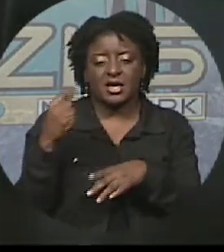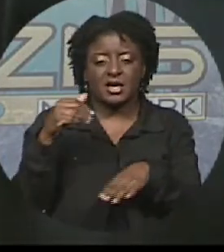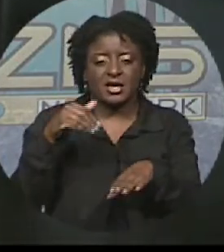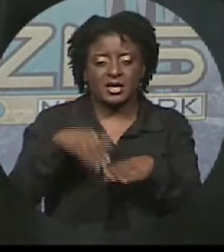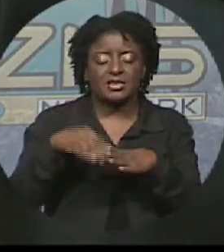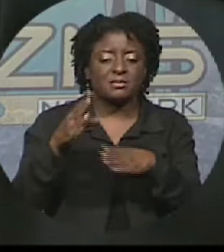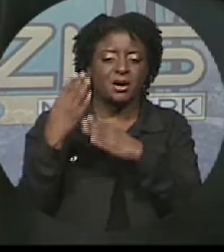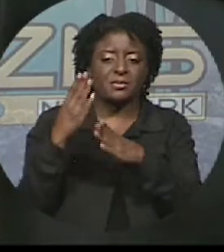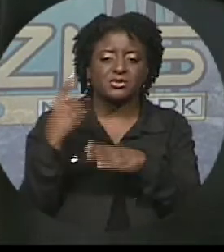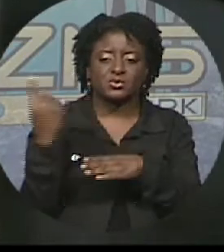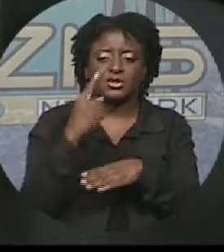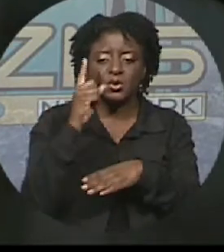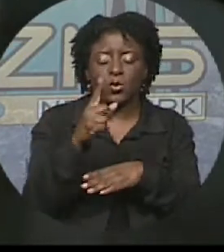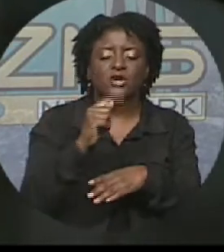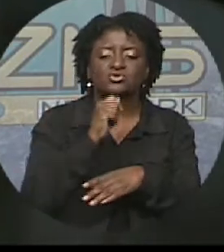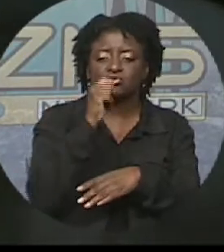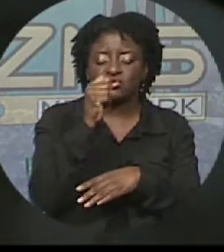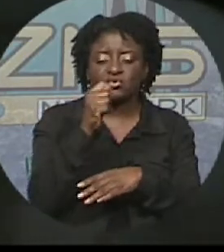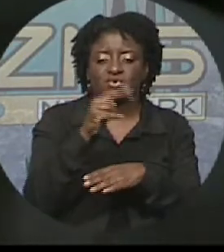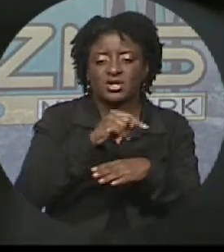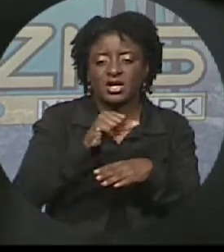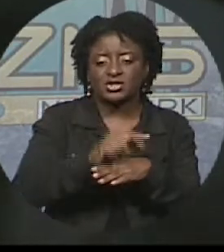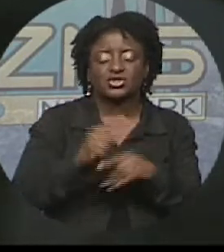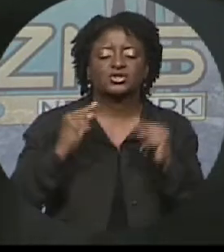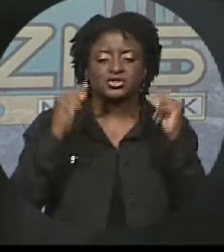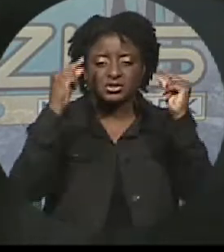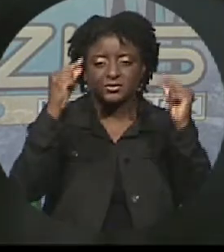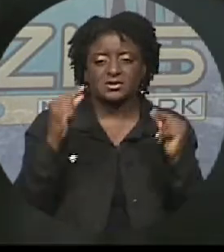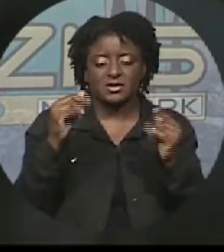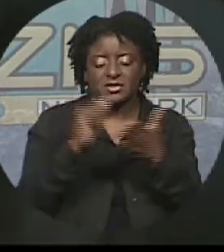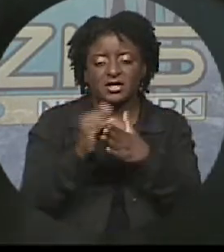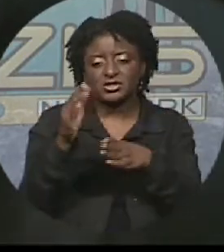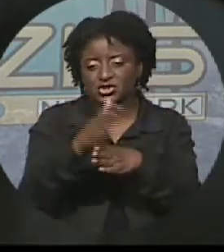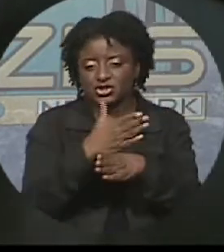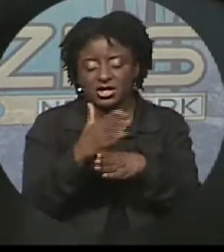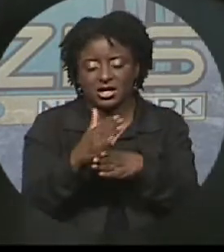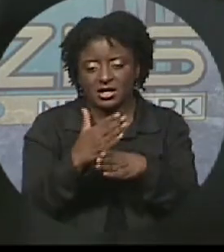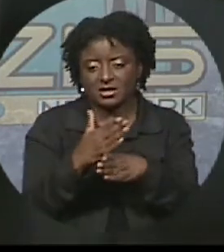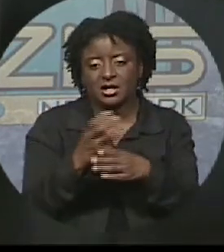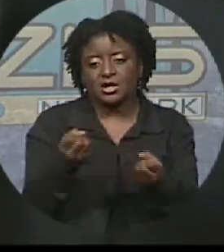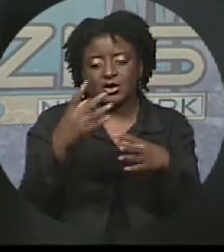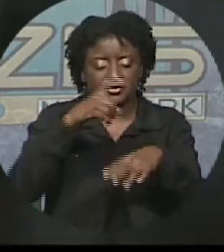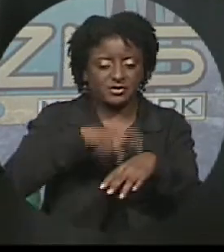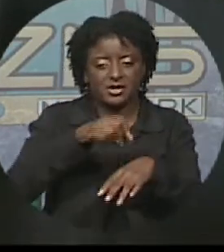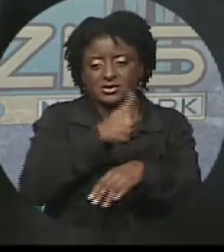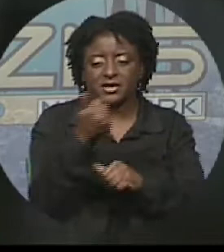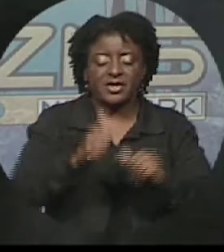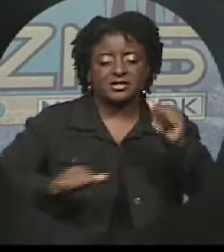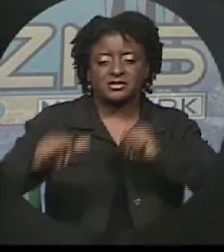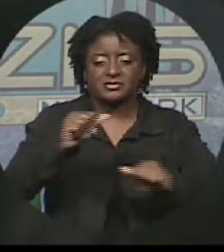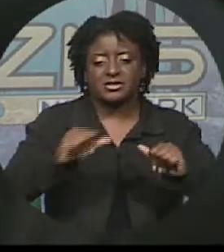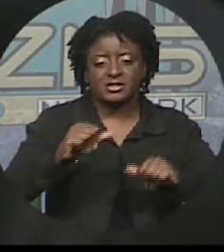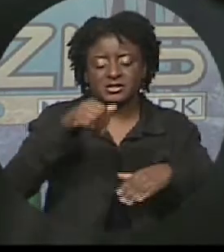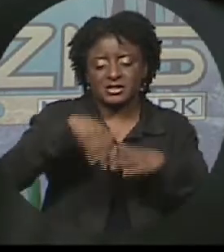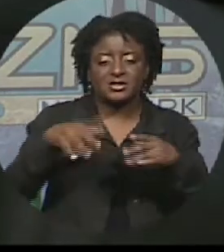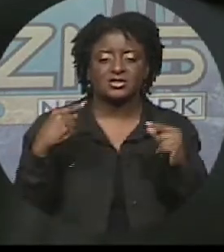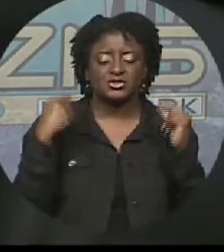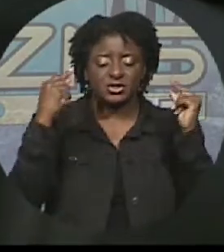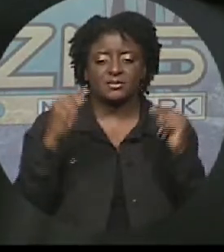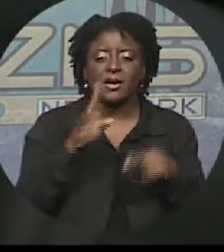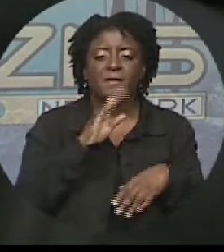national gymnasium, and it's been shared by basketball and volleyball. And then a lot of times, there's other activities in the gym. So being in